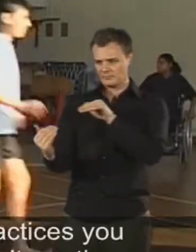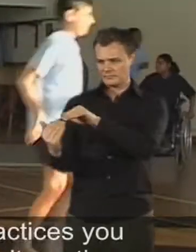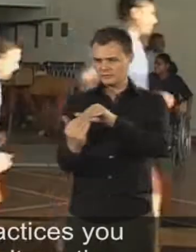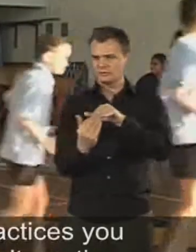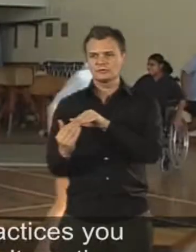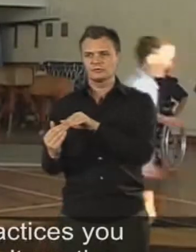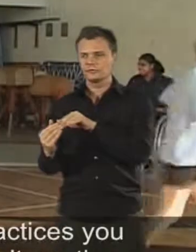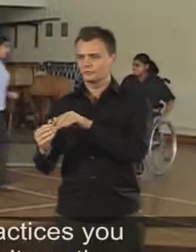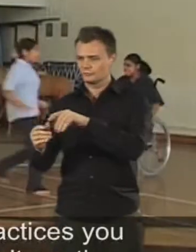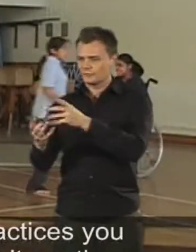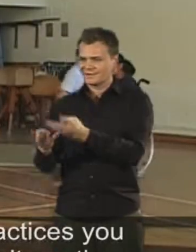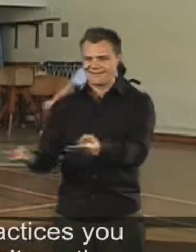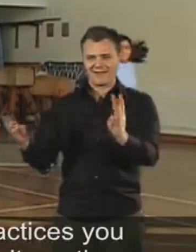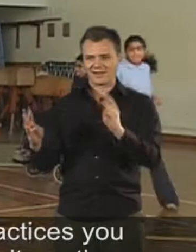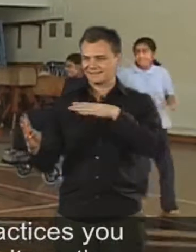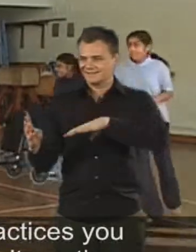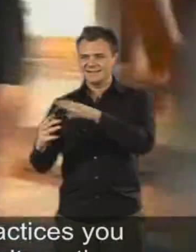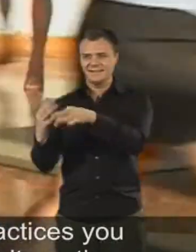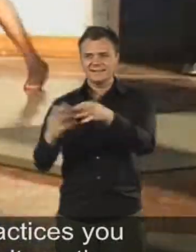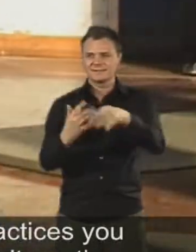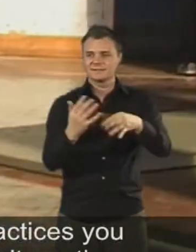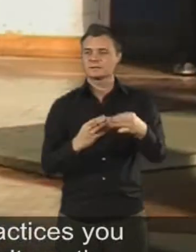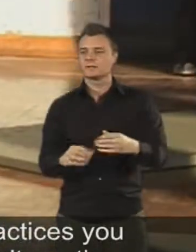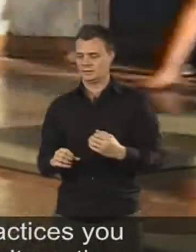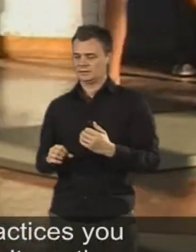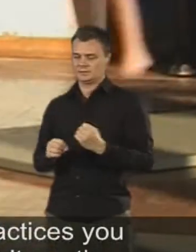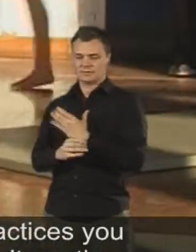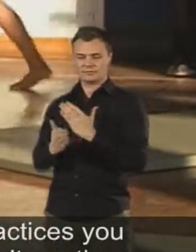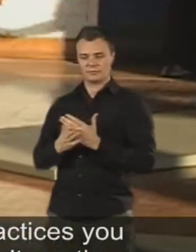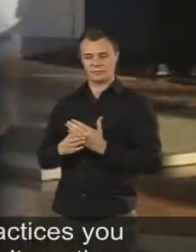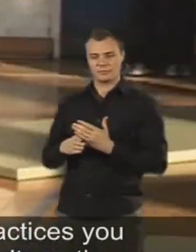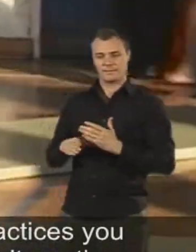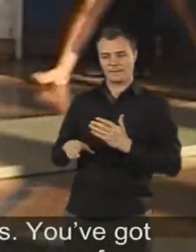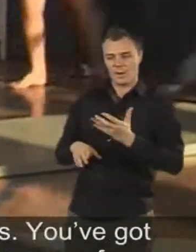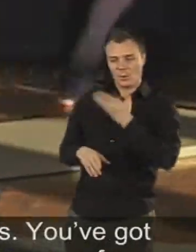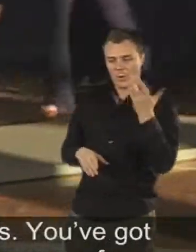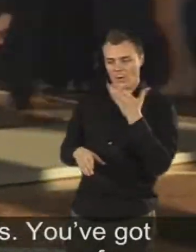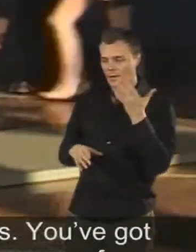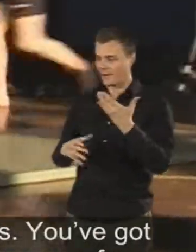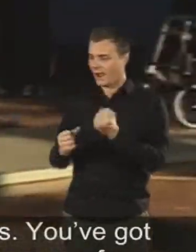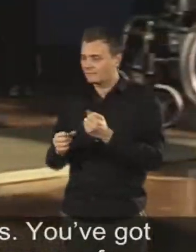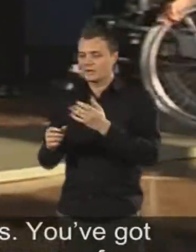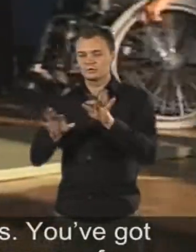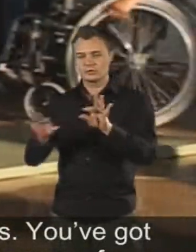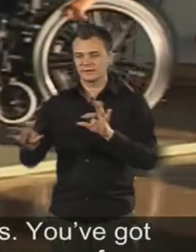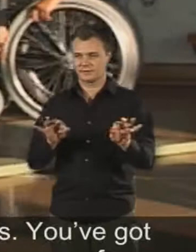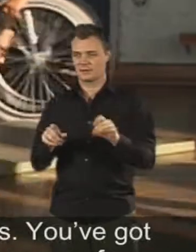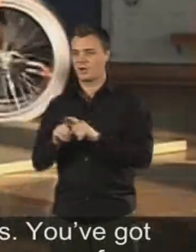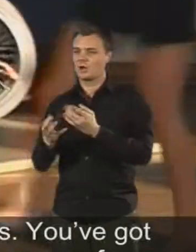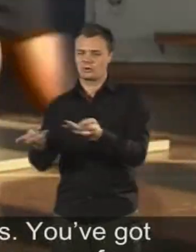You need to make sure that the practices you're doing, the warm-ups you're doing, all have alternatives. Particularly with a group like this, we've